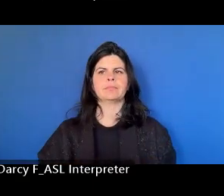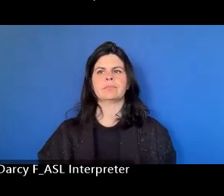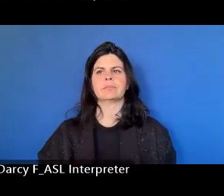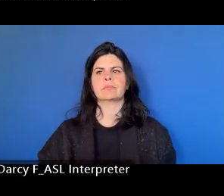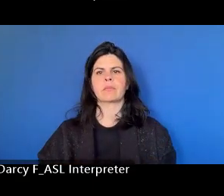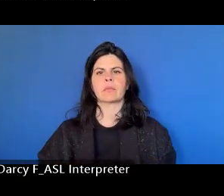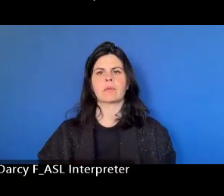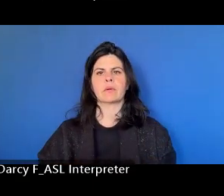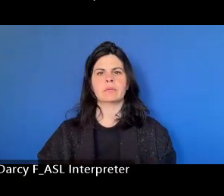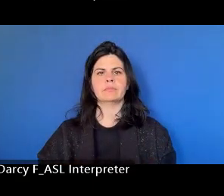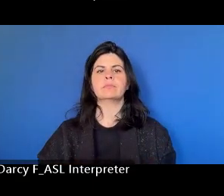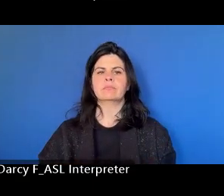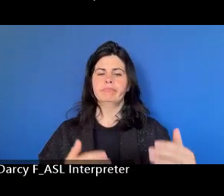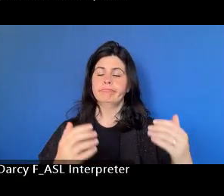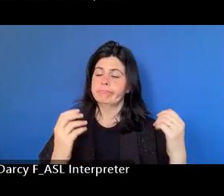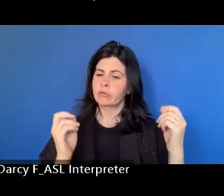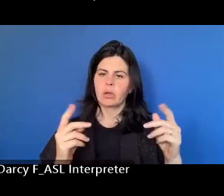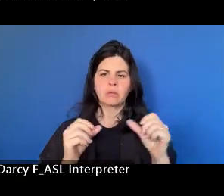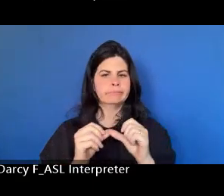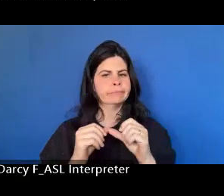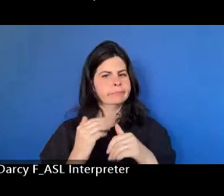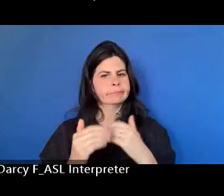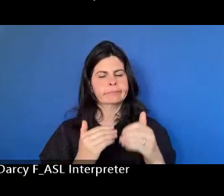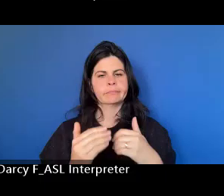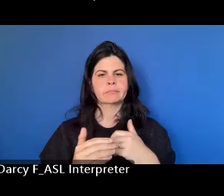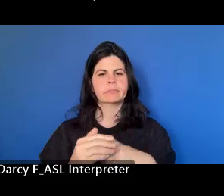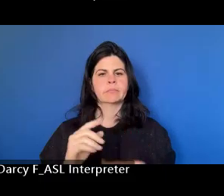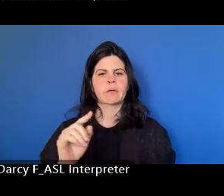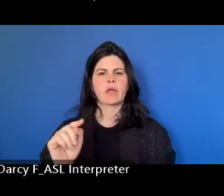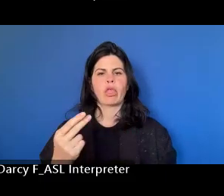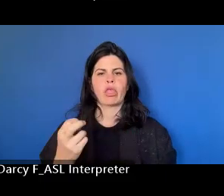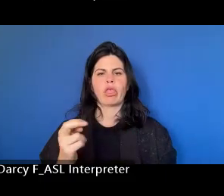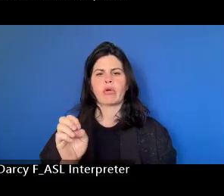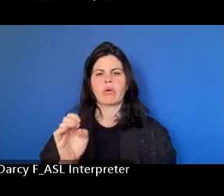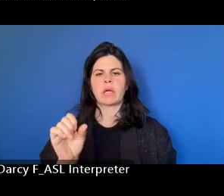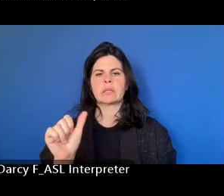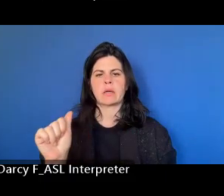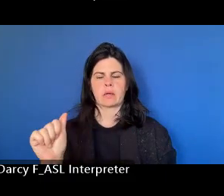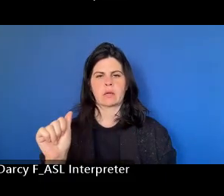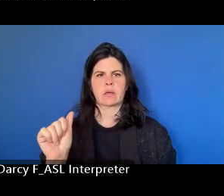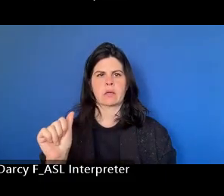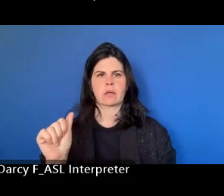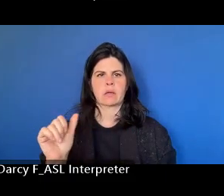All right, we're going to keep going. Teresa Colmack.